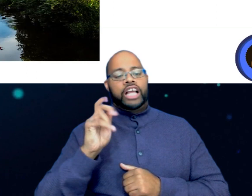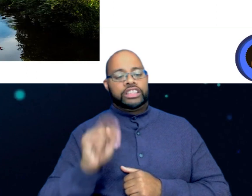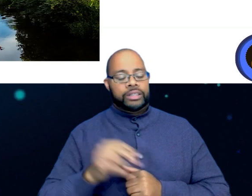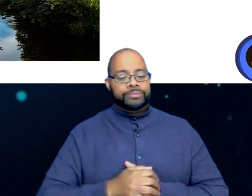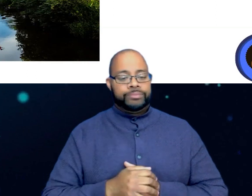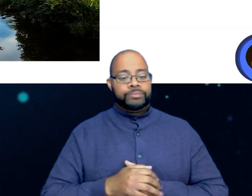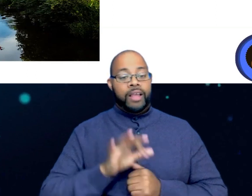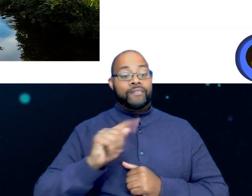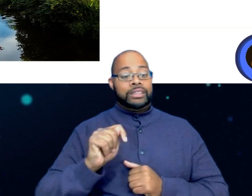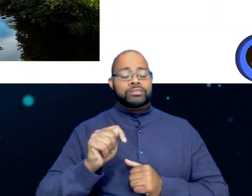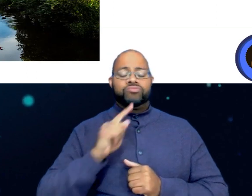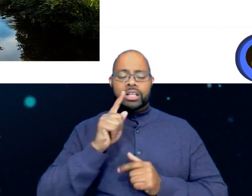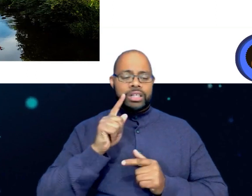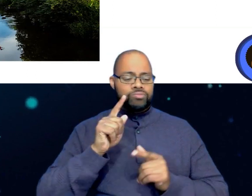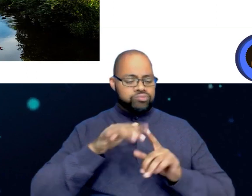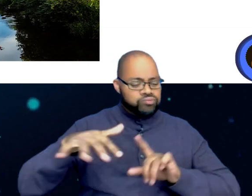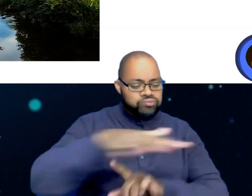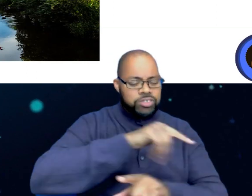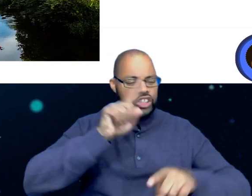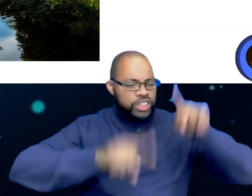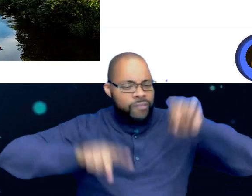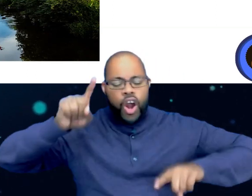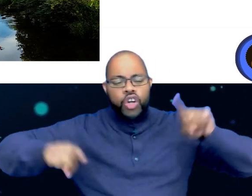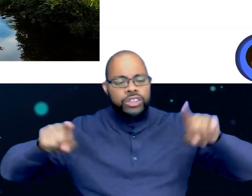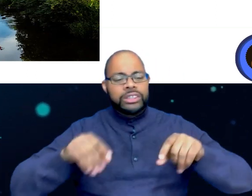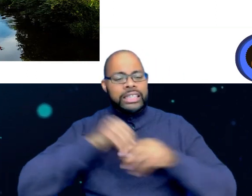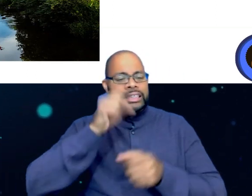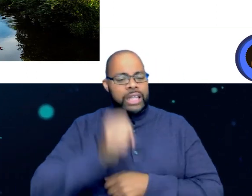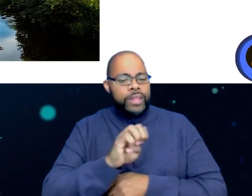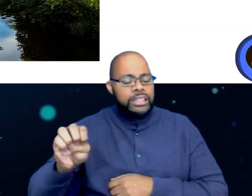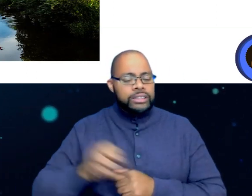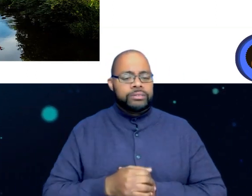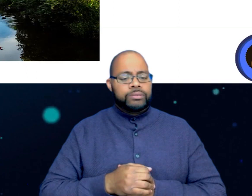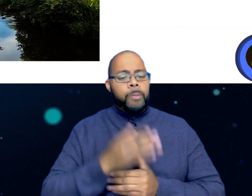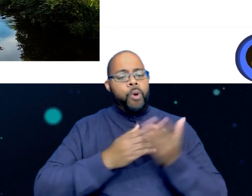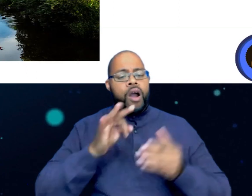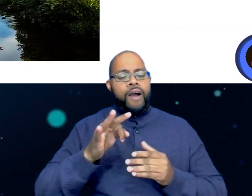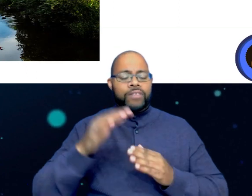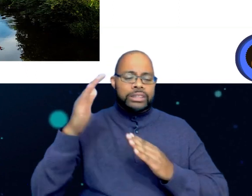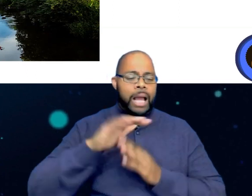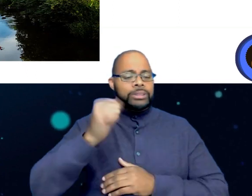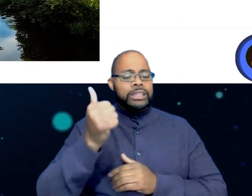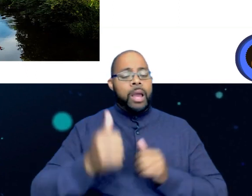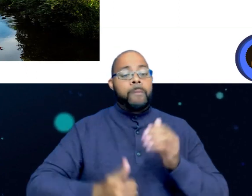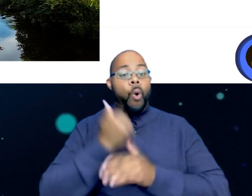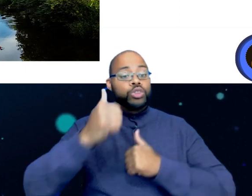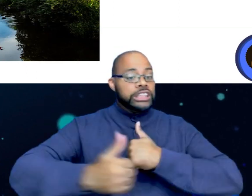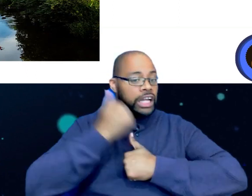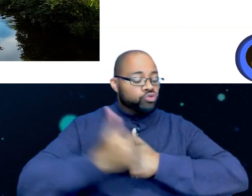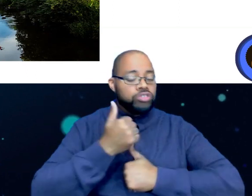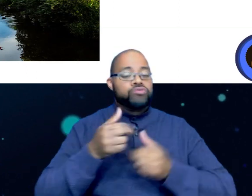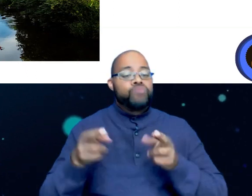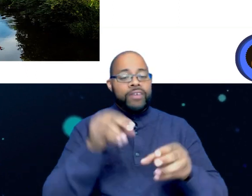The Flint is one of the most ecologically diverse river basins in the Southeast and part of the top 10 most endangered